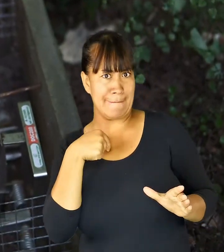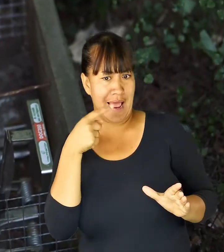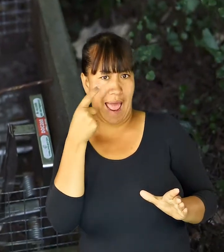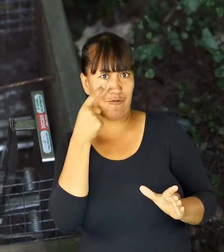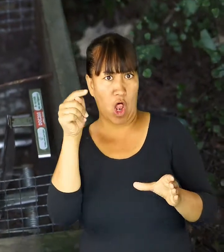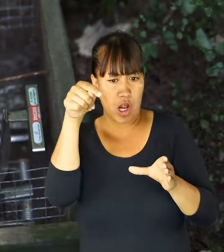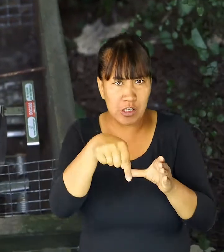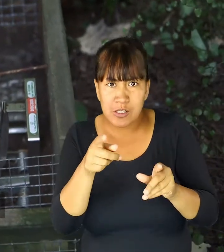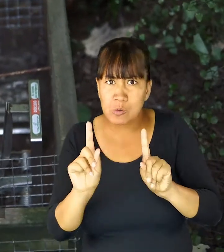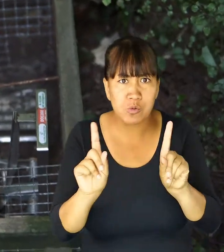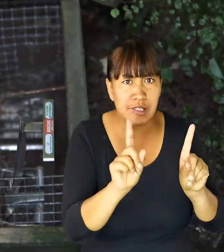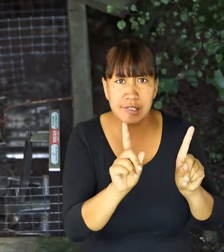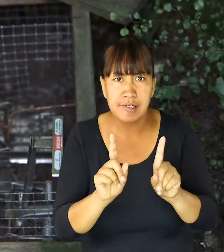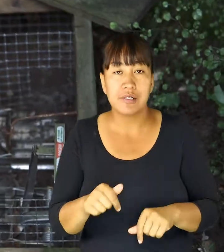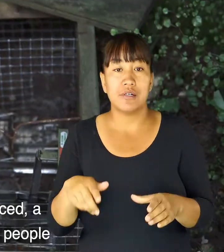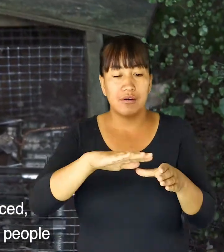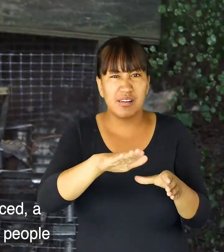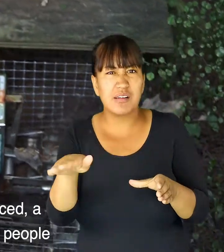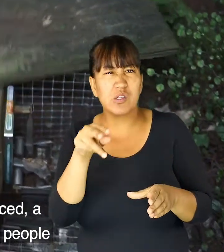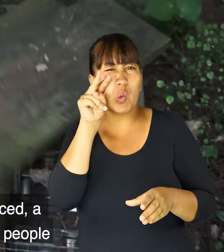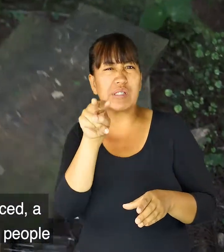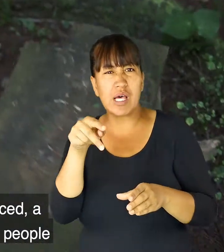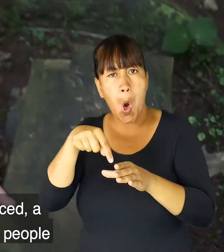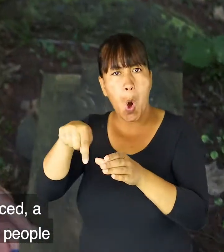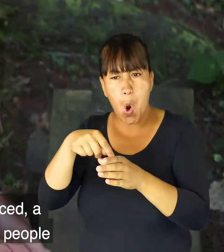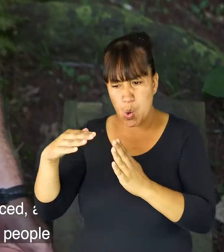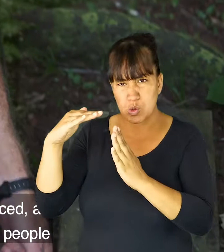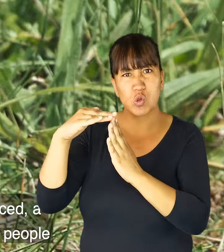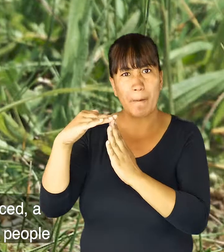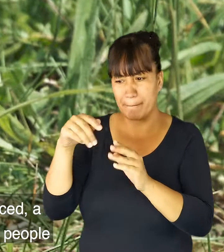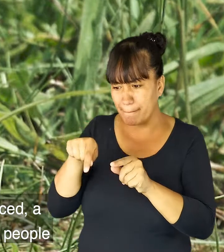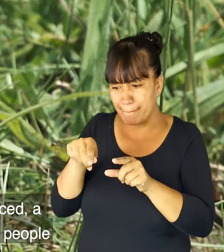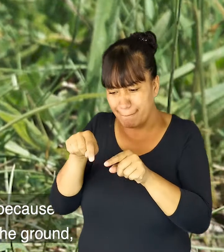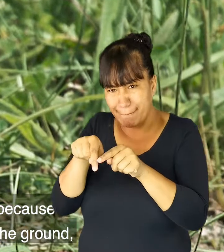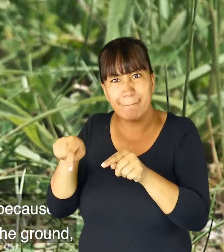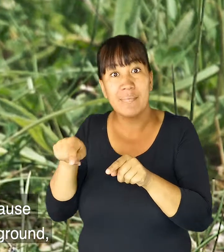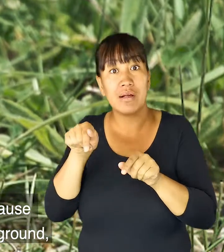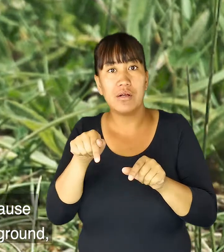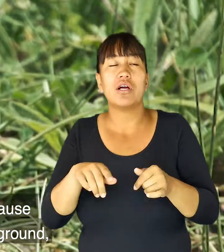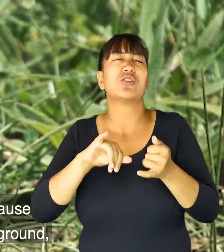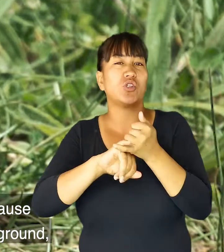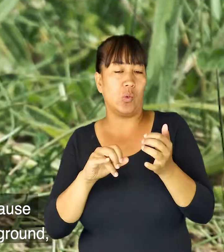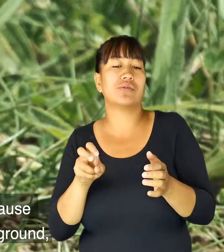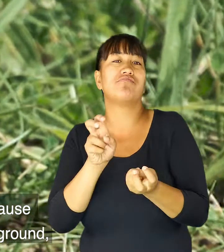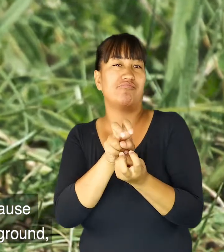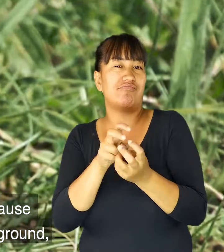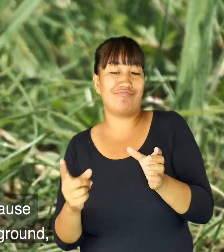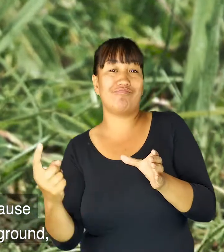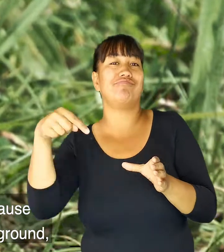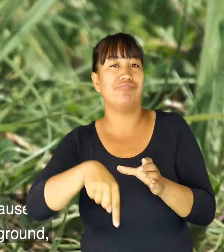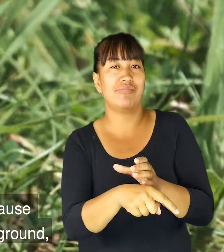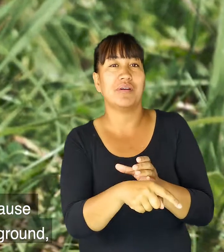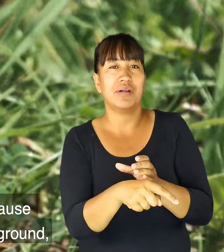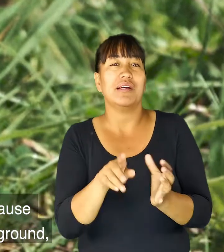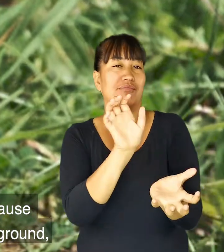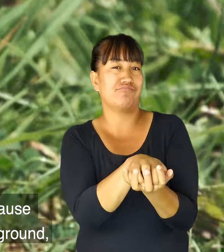this, check my trap. Oh, you might have noticed it's a bit different to some people. I've cut the corners off, because stoats